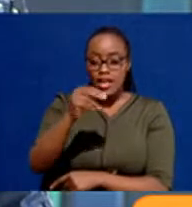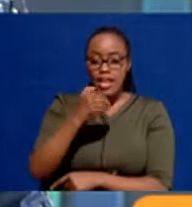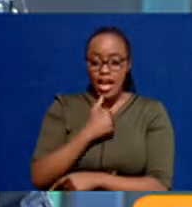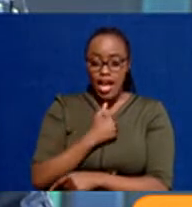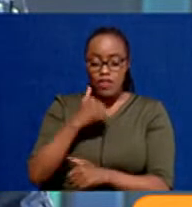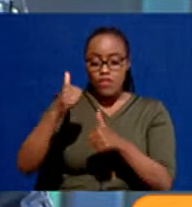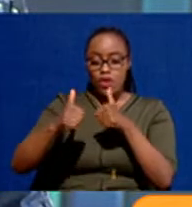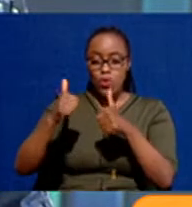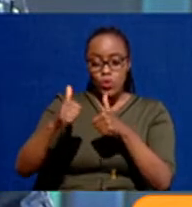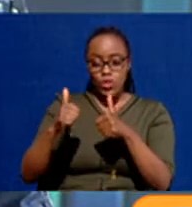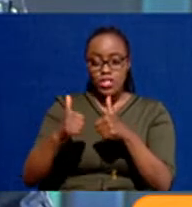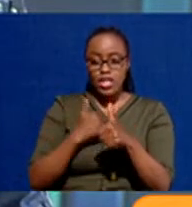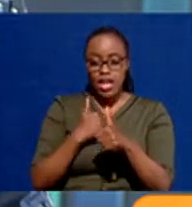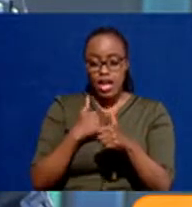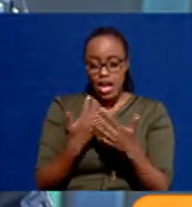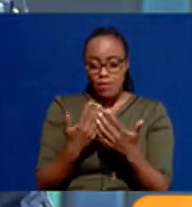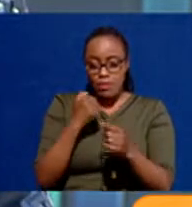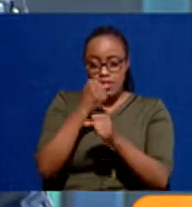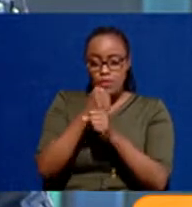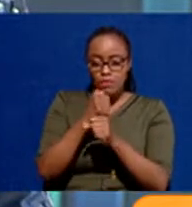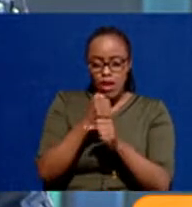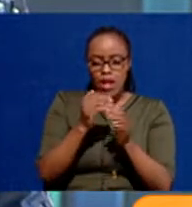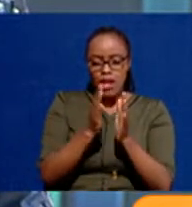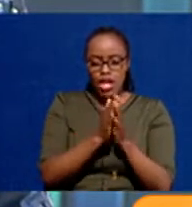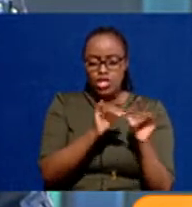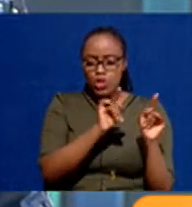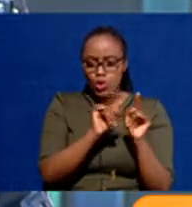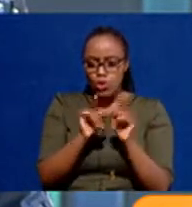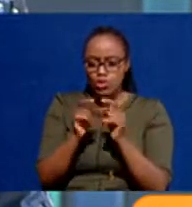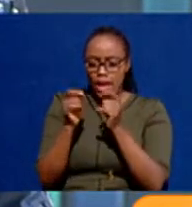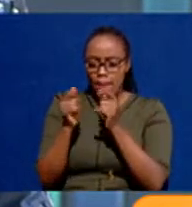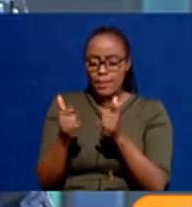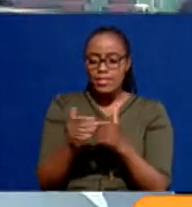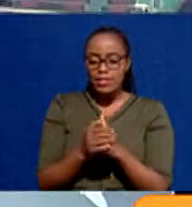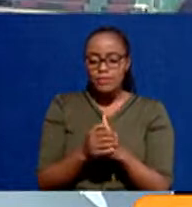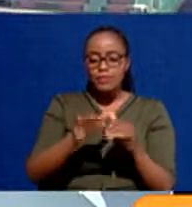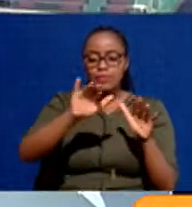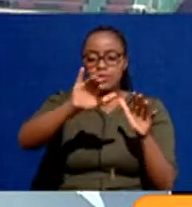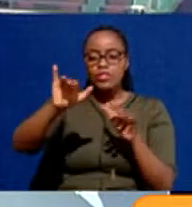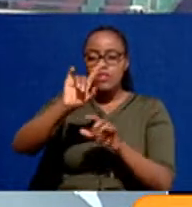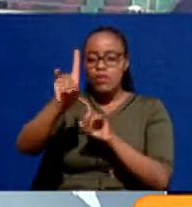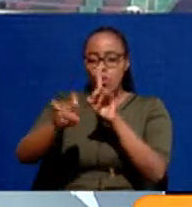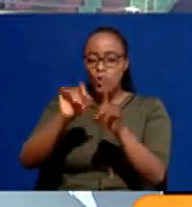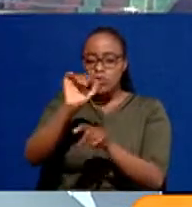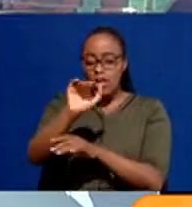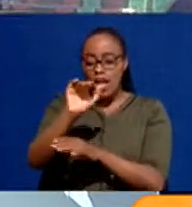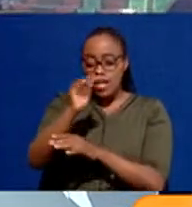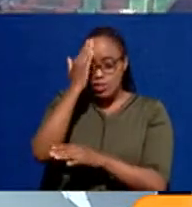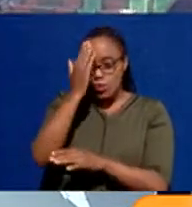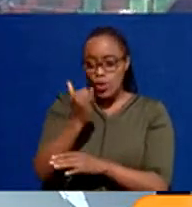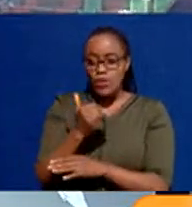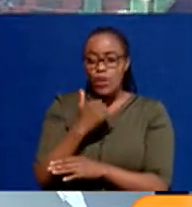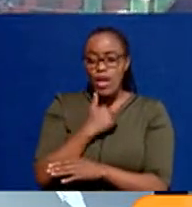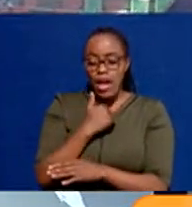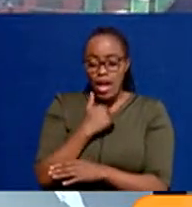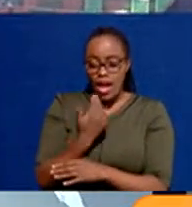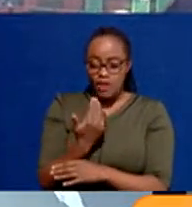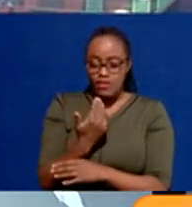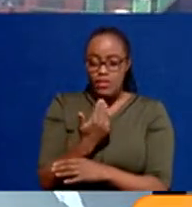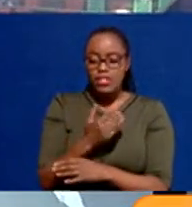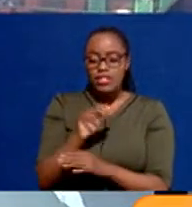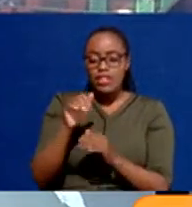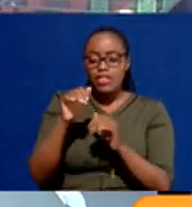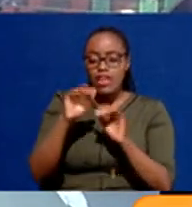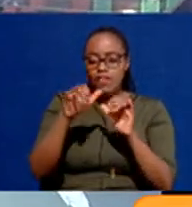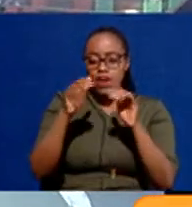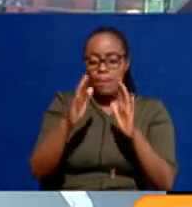know, the bulk of it, mm-hmm. and a bit of urea. And I ask that question because, you know, we have teams across the country, and farmers